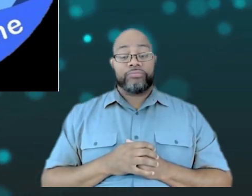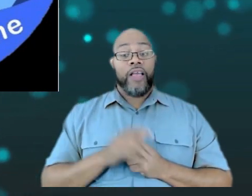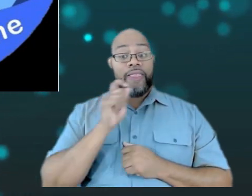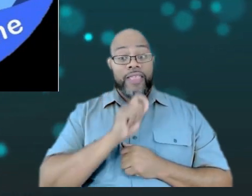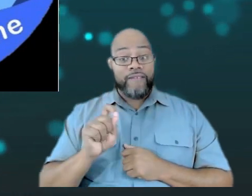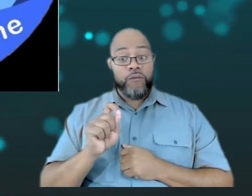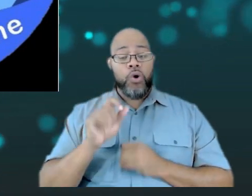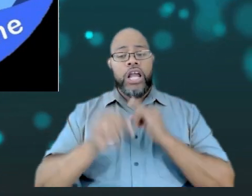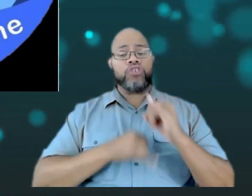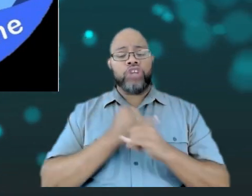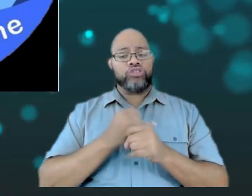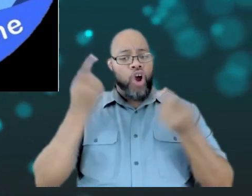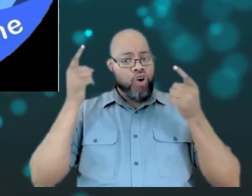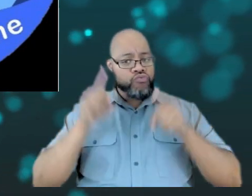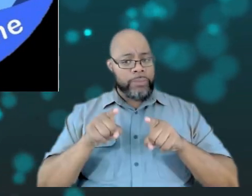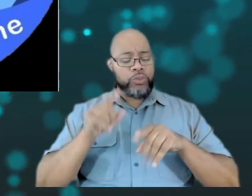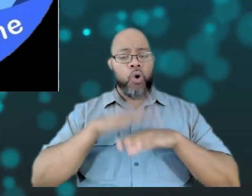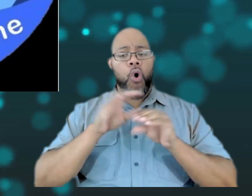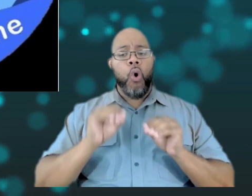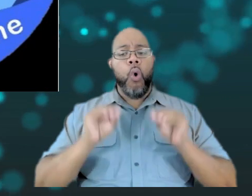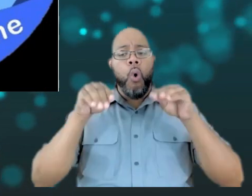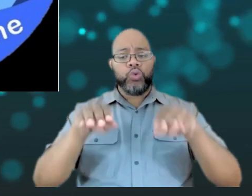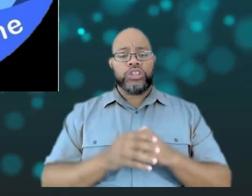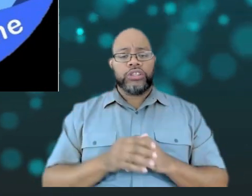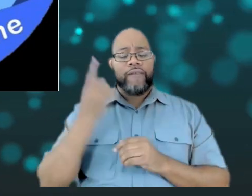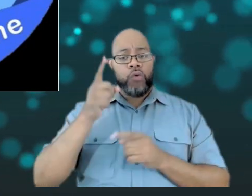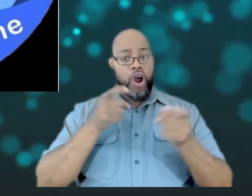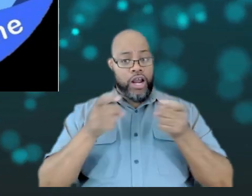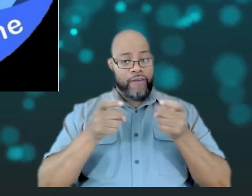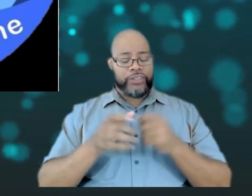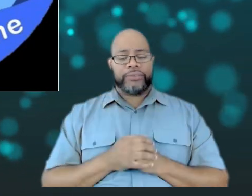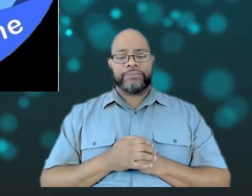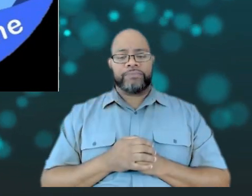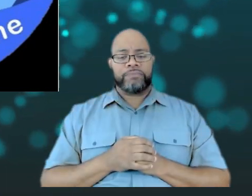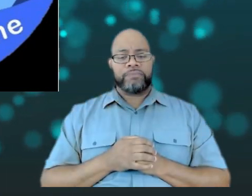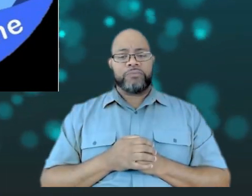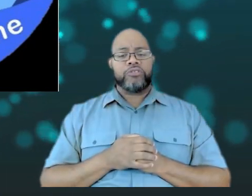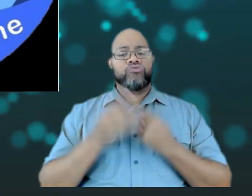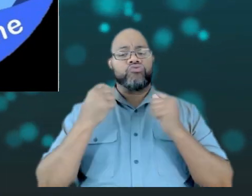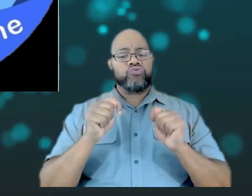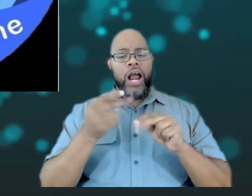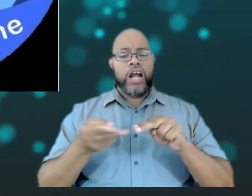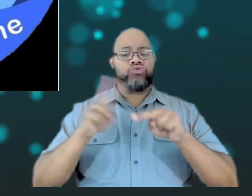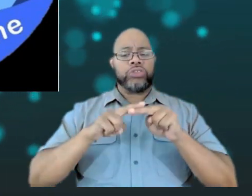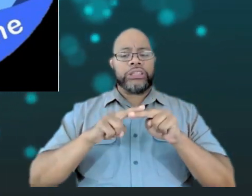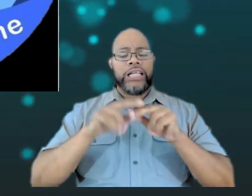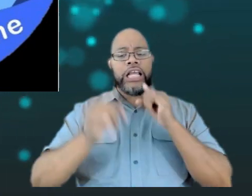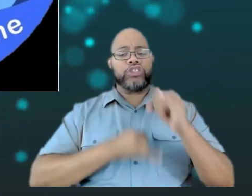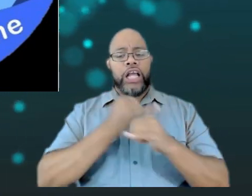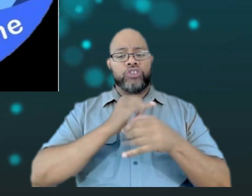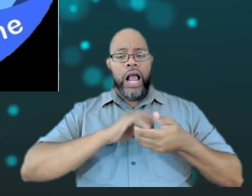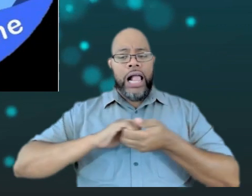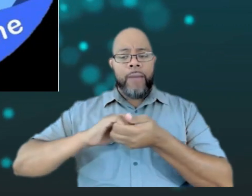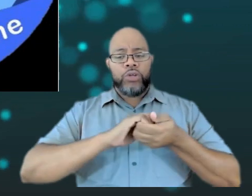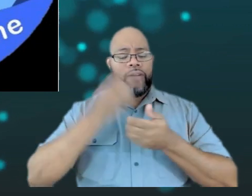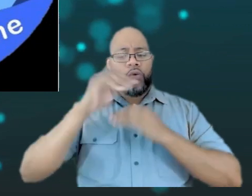Therefore, these international agreements on oceans for ocean governance aim to increase international collaborations